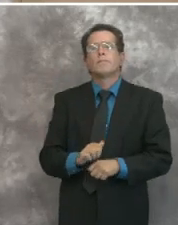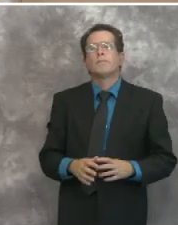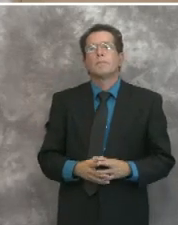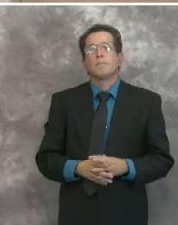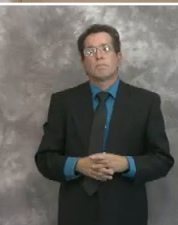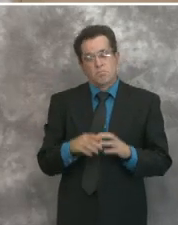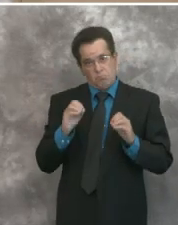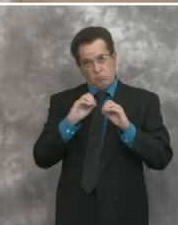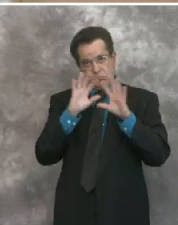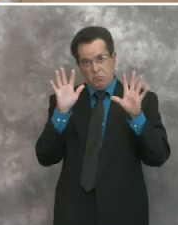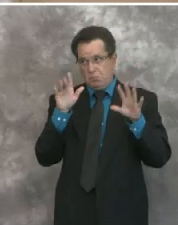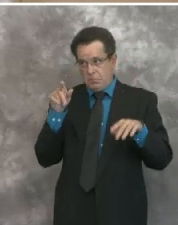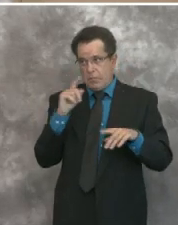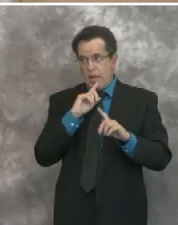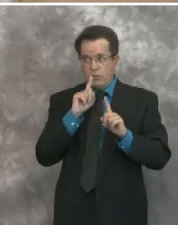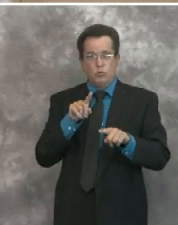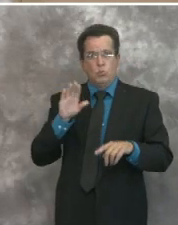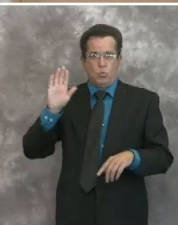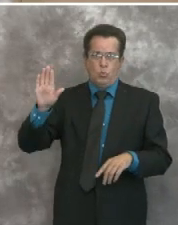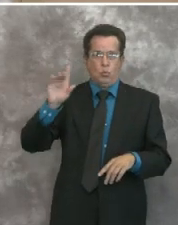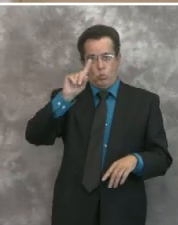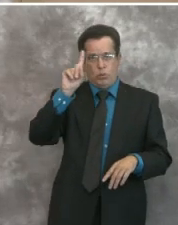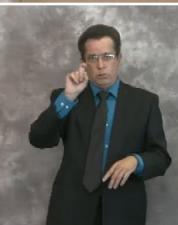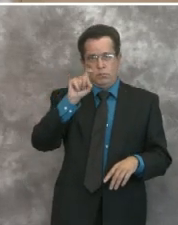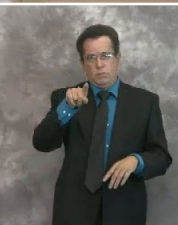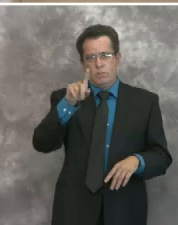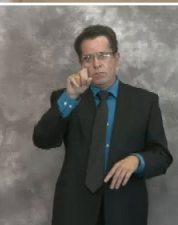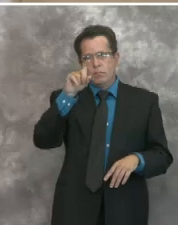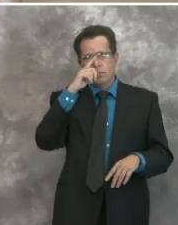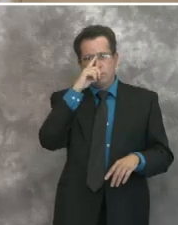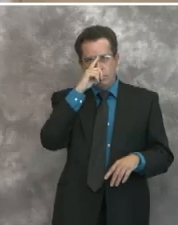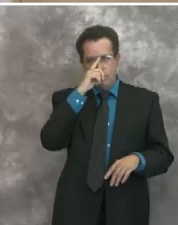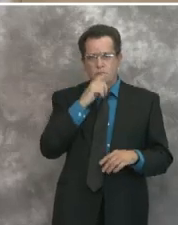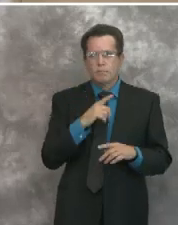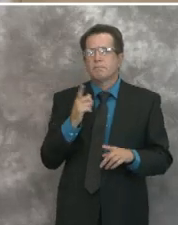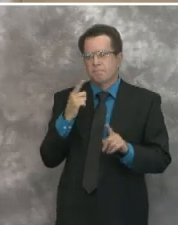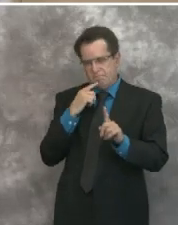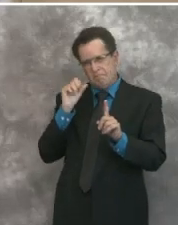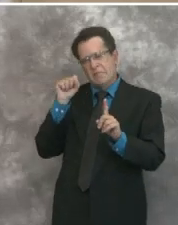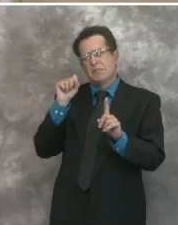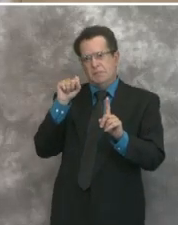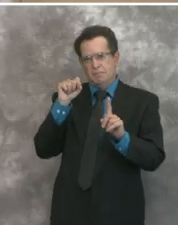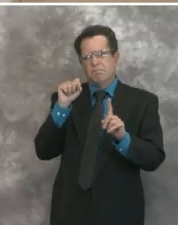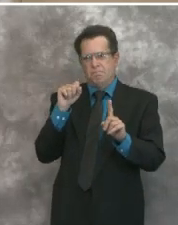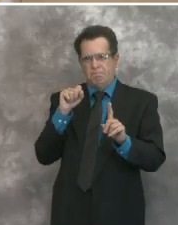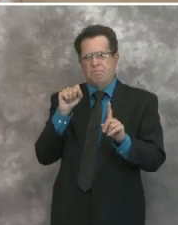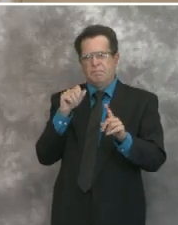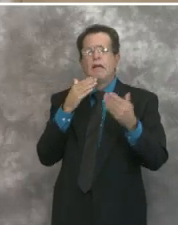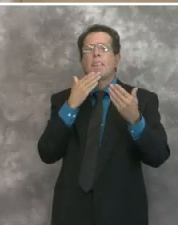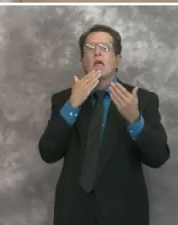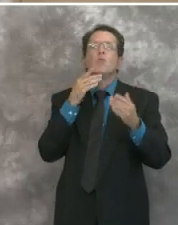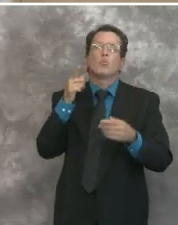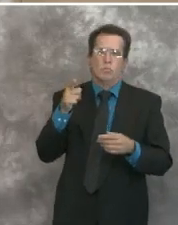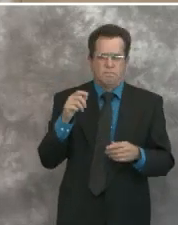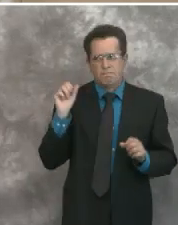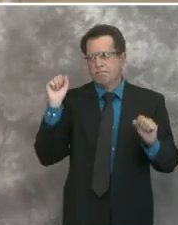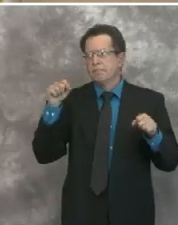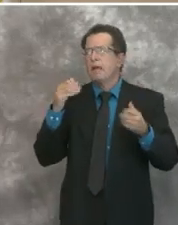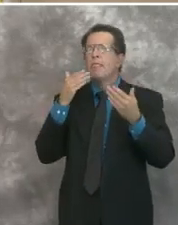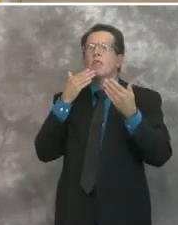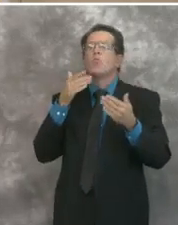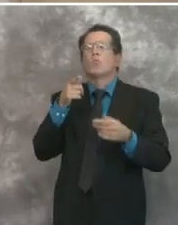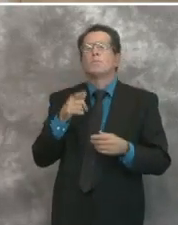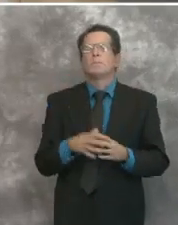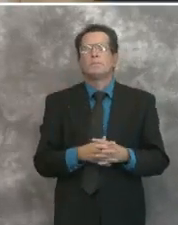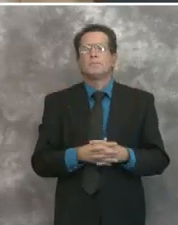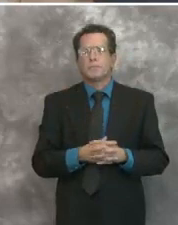Does that answer your question or provide clarity about the contact tracing? Yeah. Thank you. Yes, it does. Thank you. Mm-hmm.